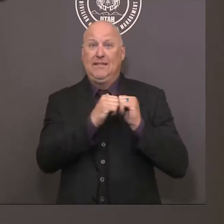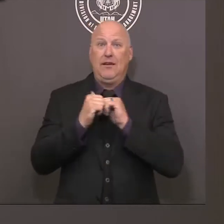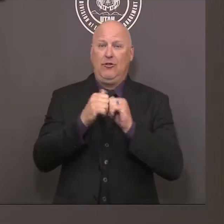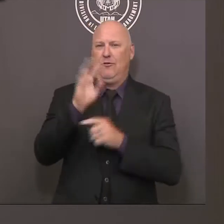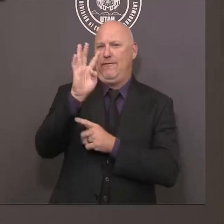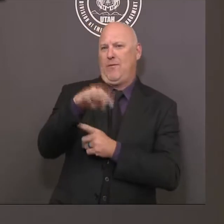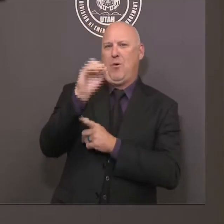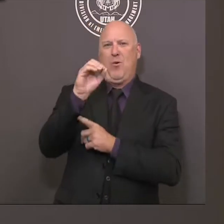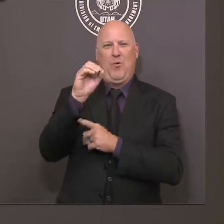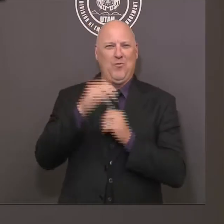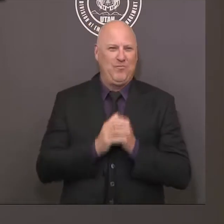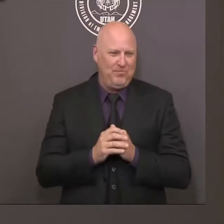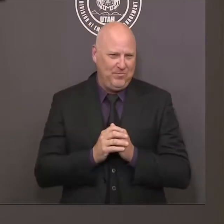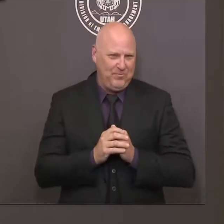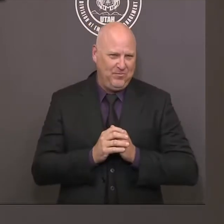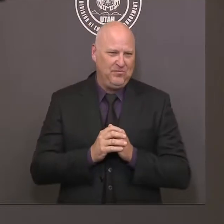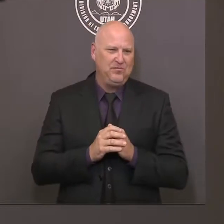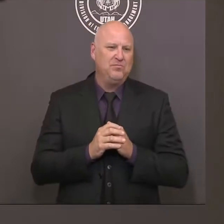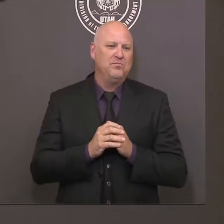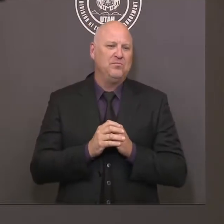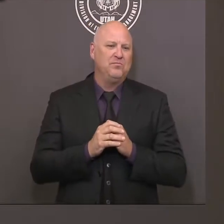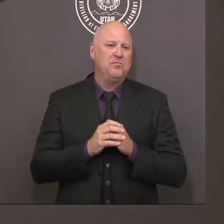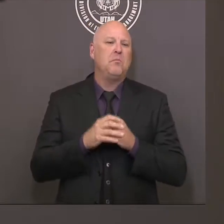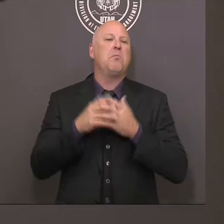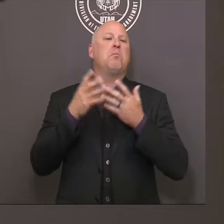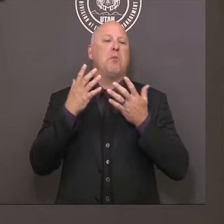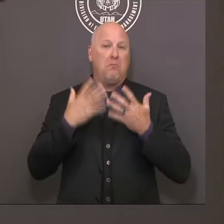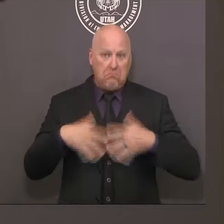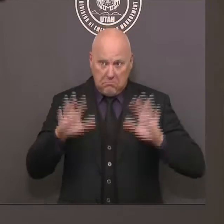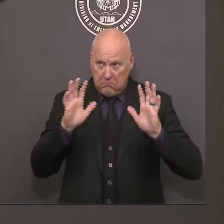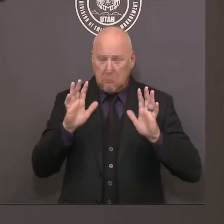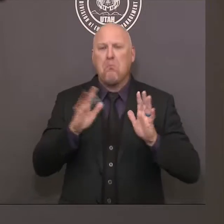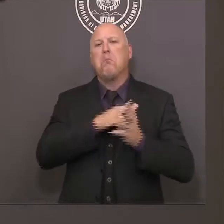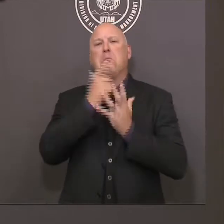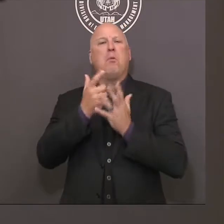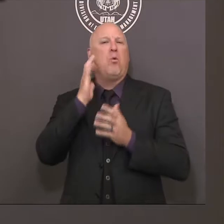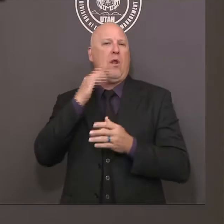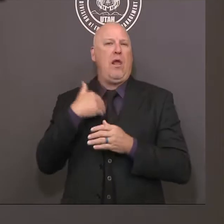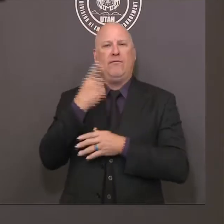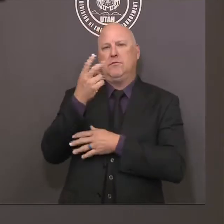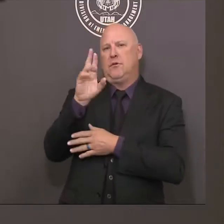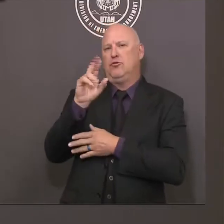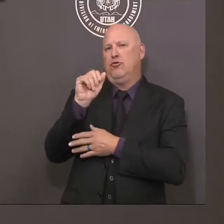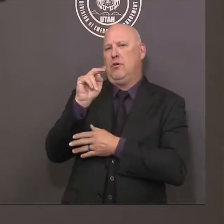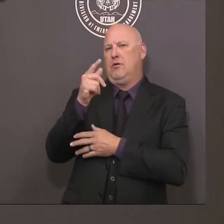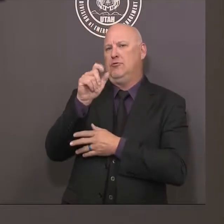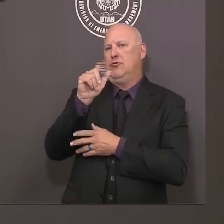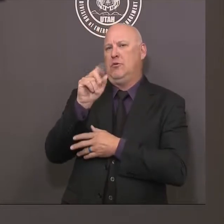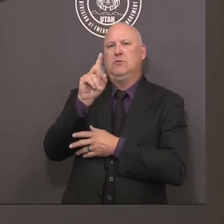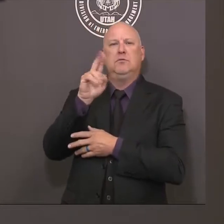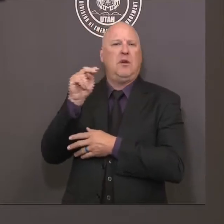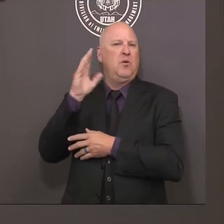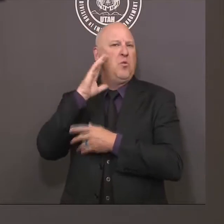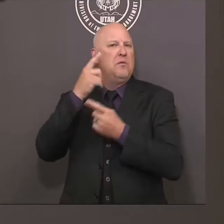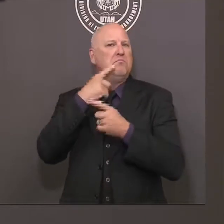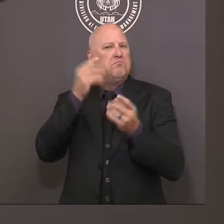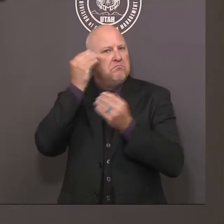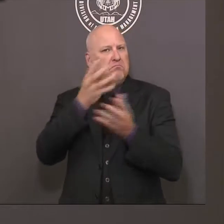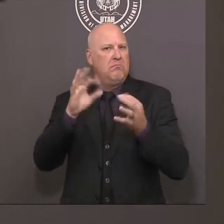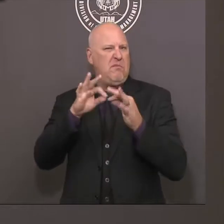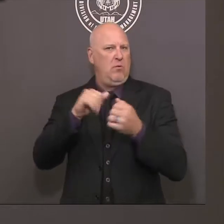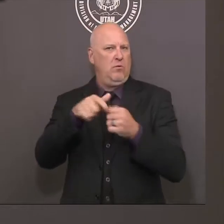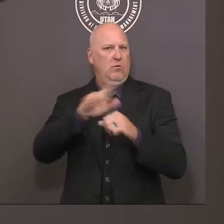then have our daily briefing from the Utah Department of Health from Dr. Angela Dunn, our